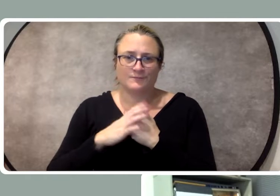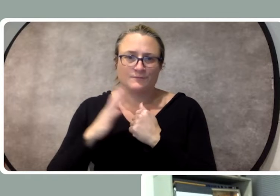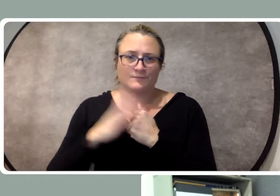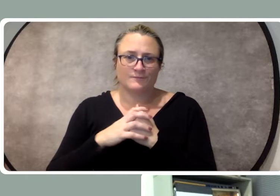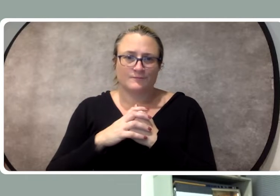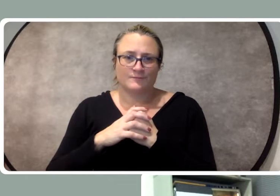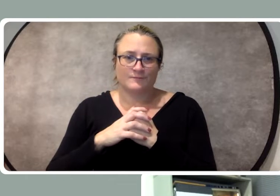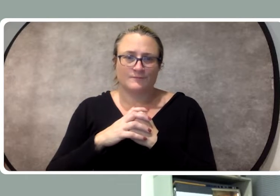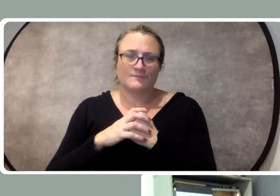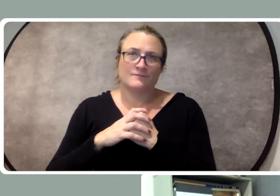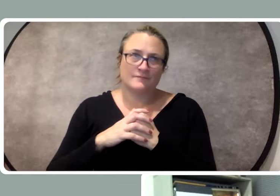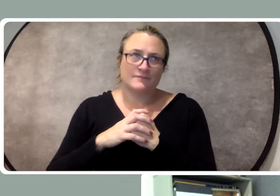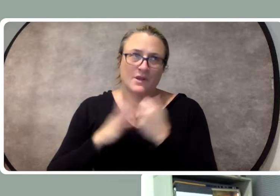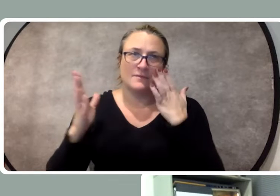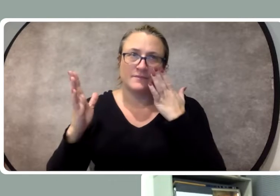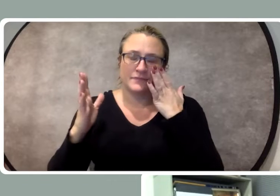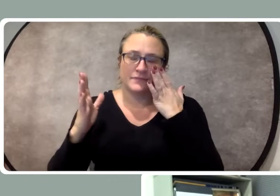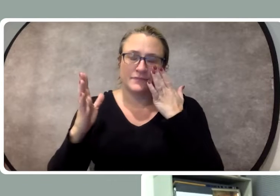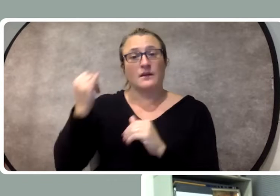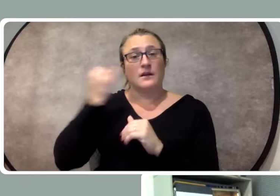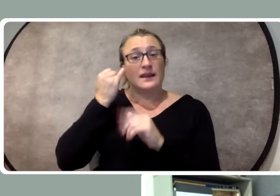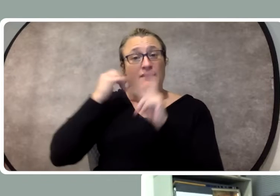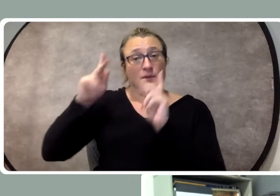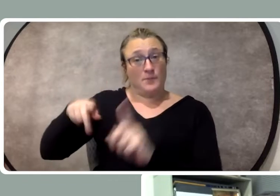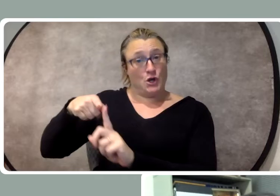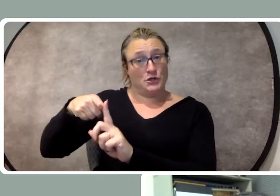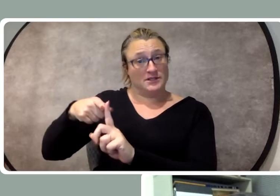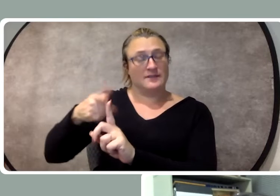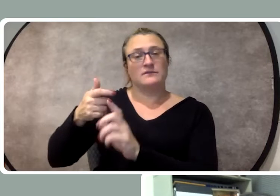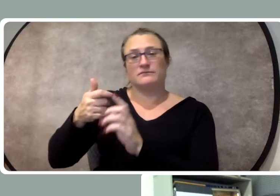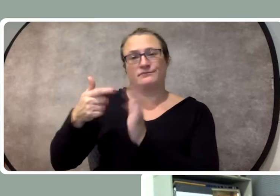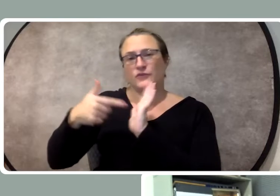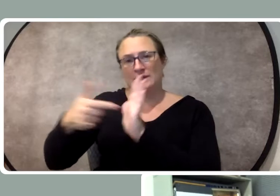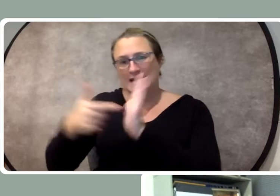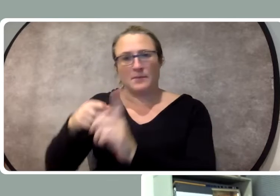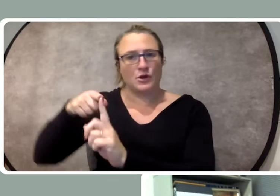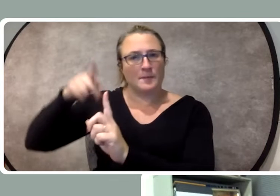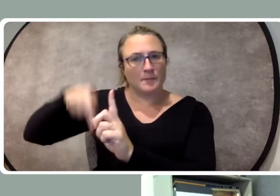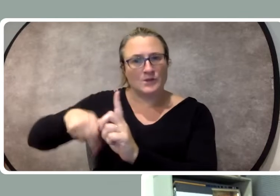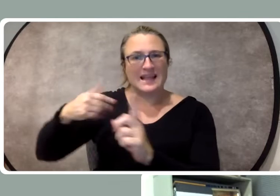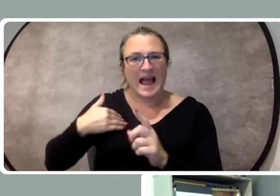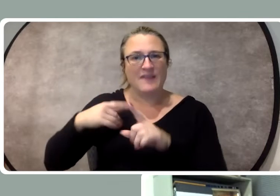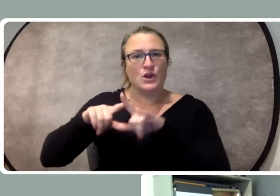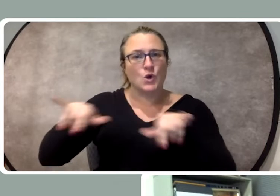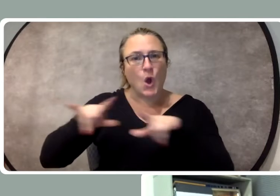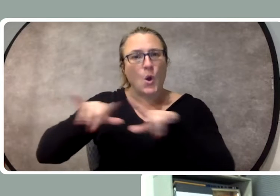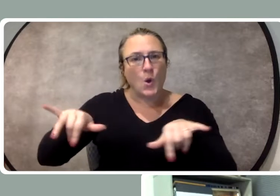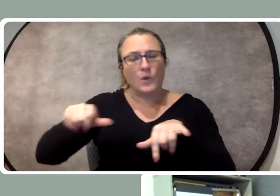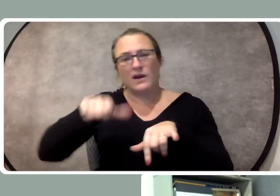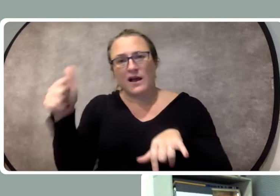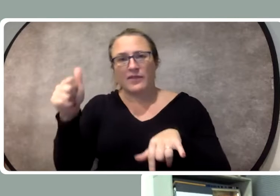Well, I will say, so if a patient, for instance, if a patient has a lot of comorbidities, a lot of other